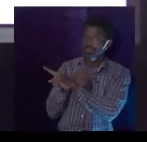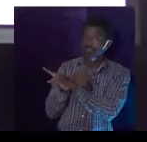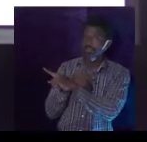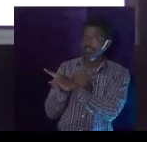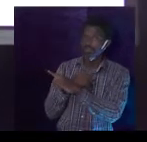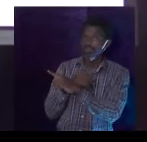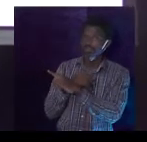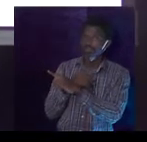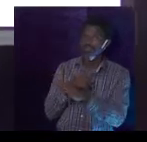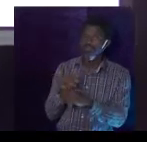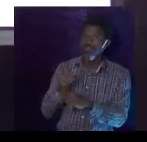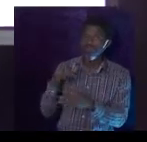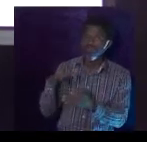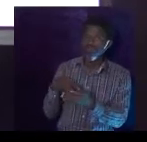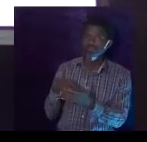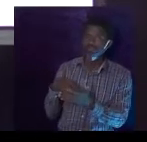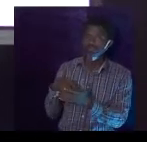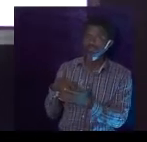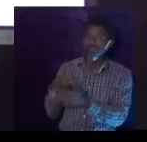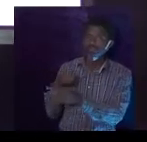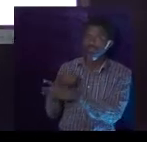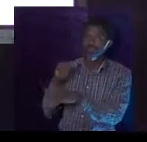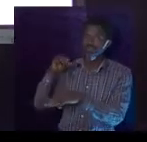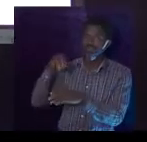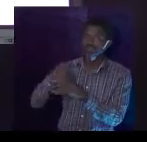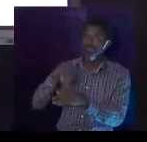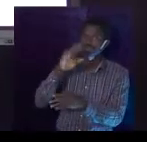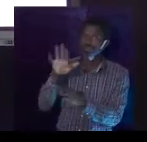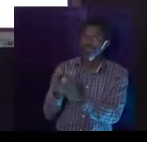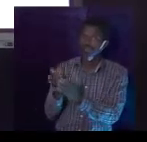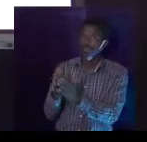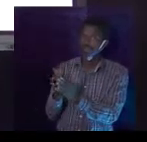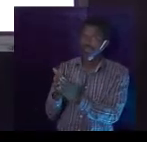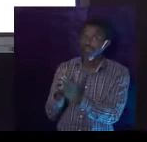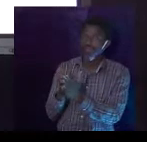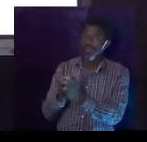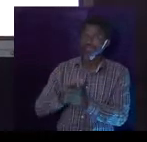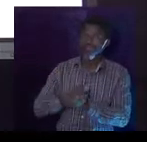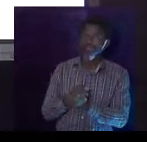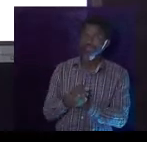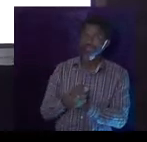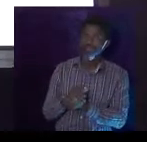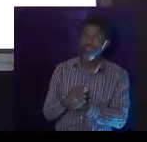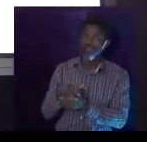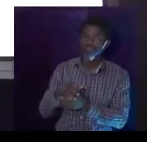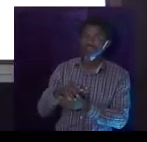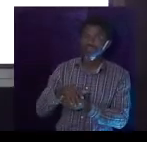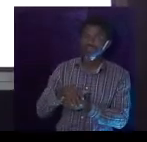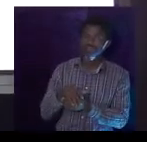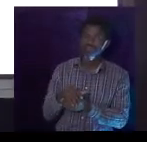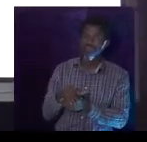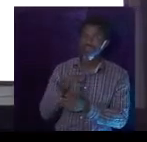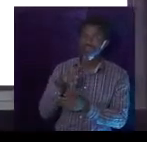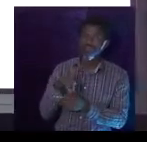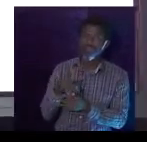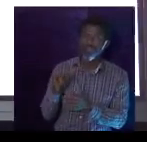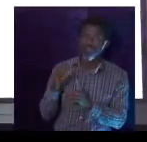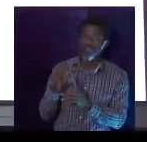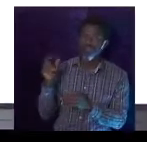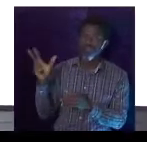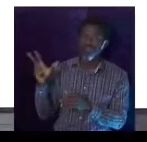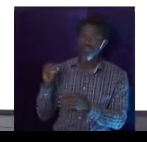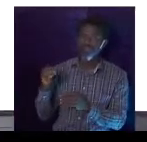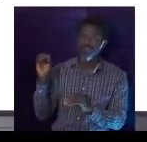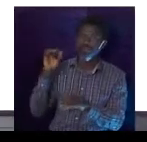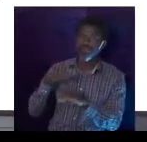unit, 1 degrees of the Celsius unit is 9 over 5 of the Fahrenheit unit. Then you